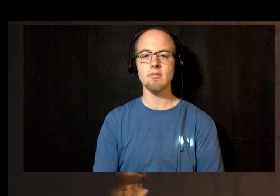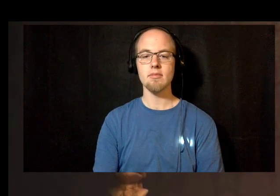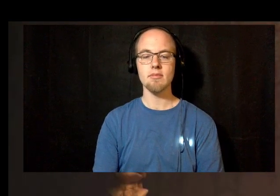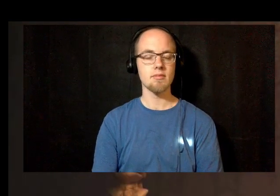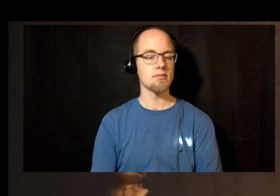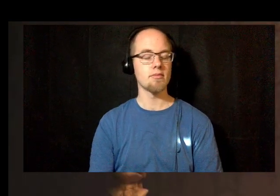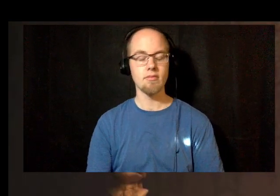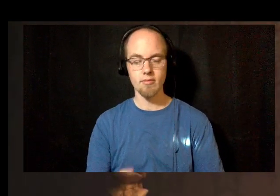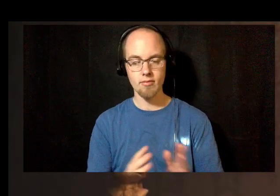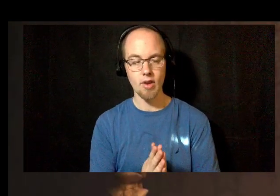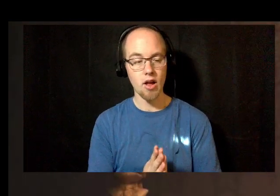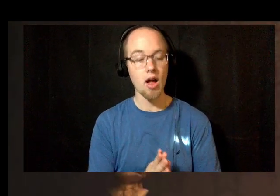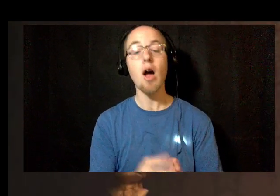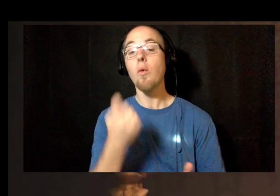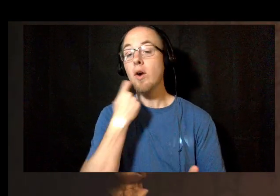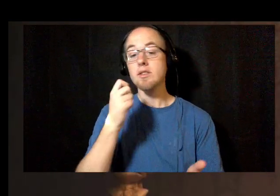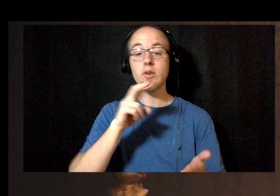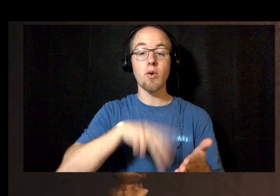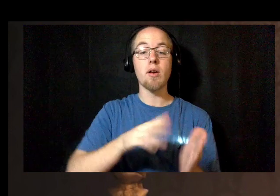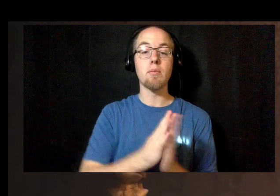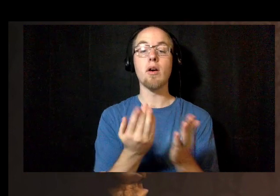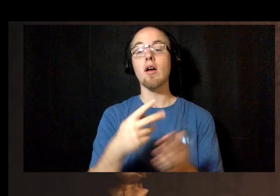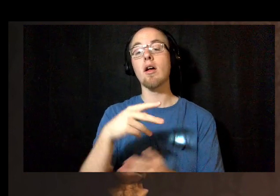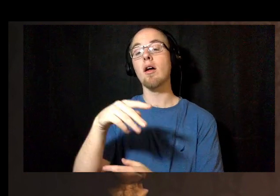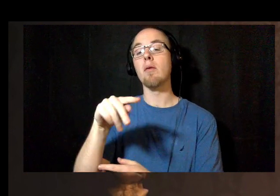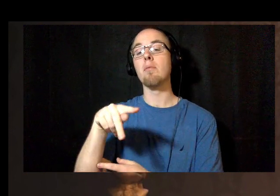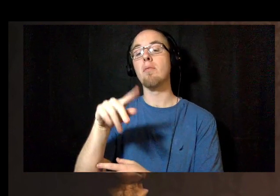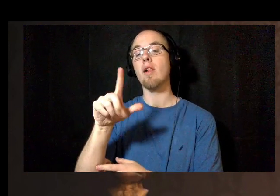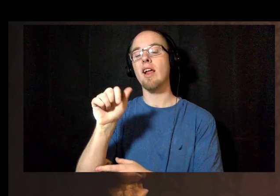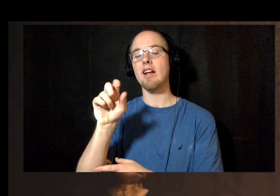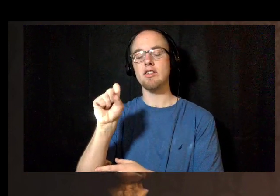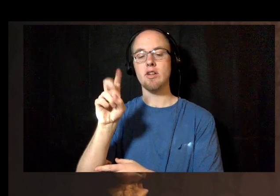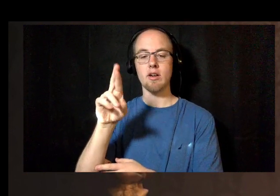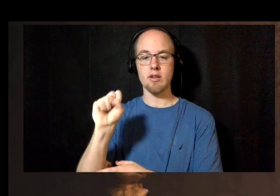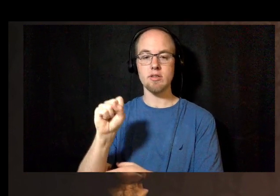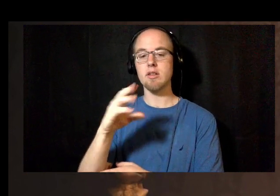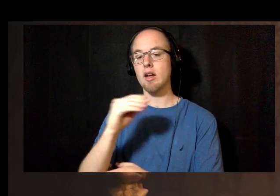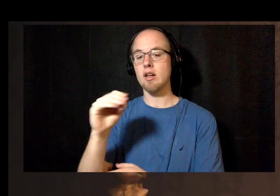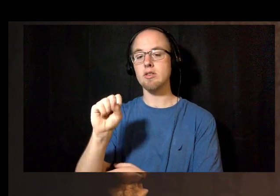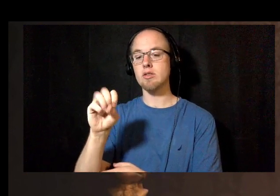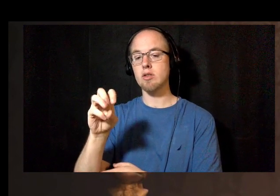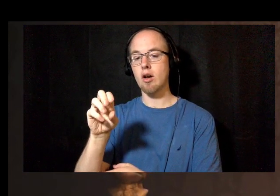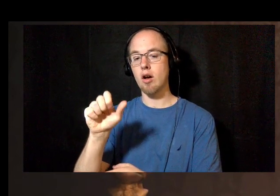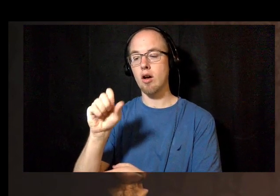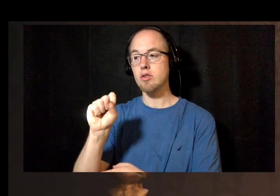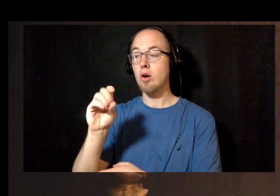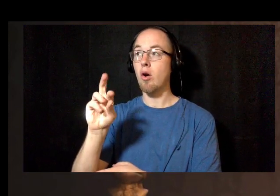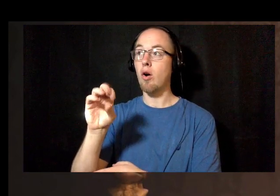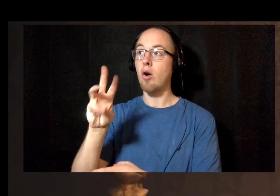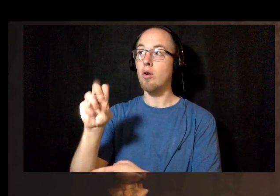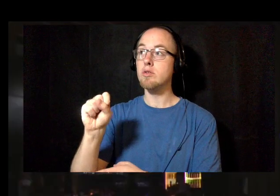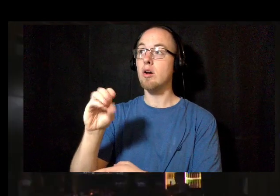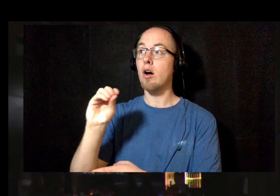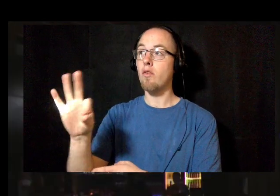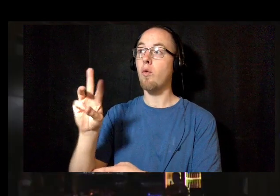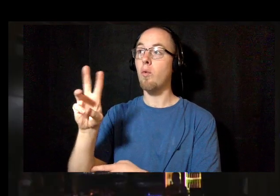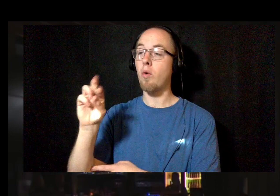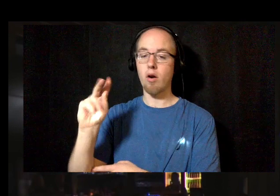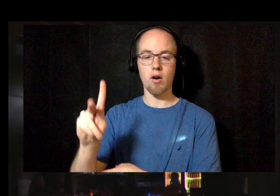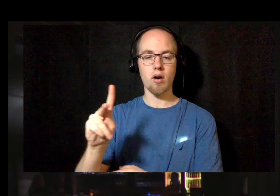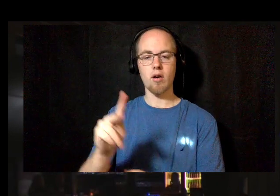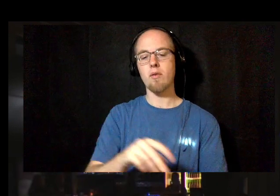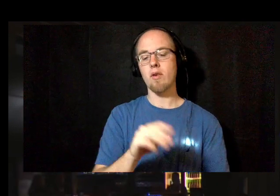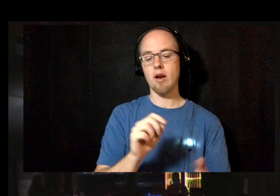I recently read that book, The Pleasures and Sorrows of Work, by Alain de Botton, and in it he says, we might